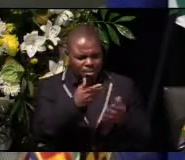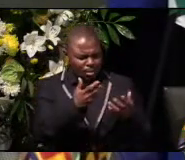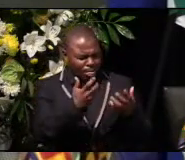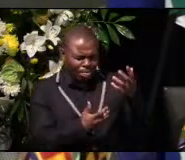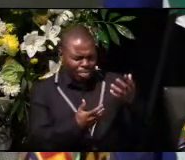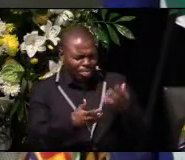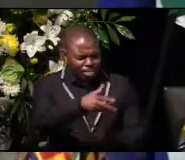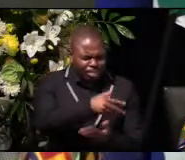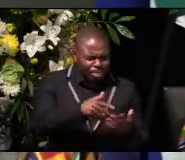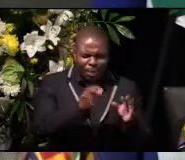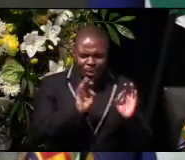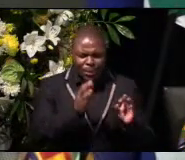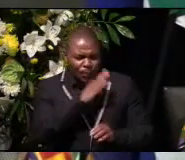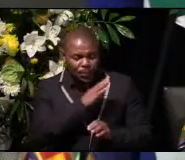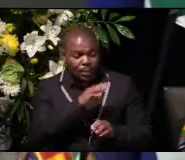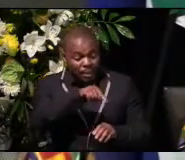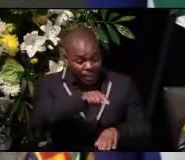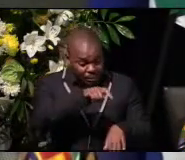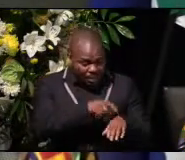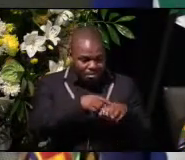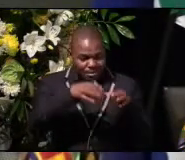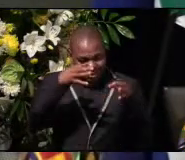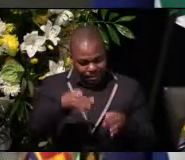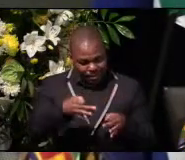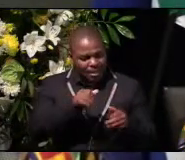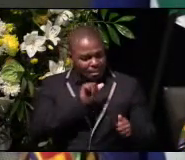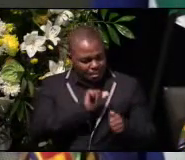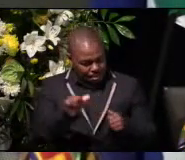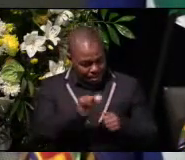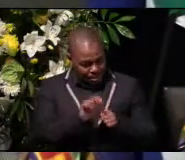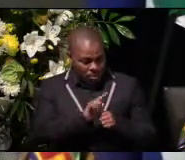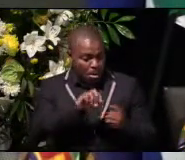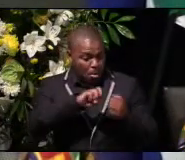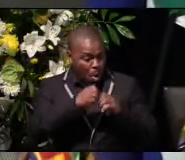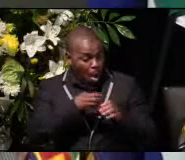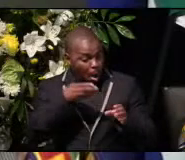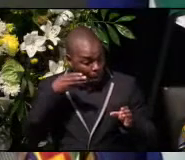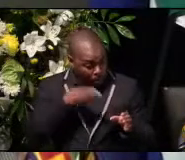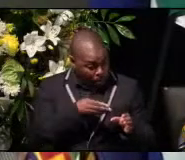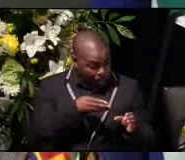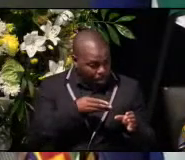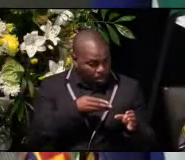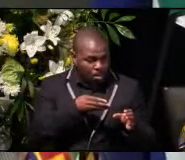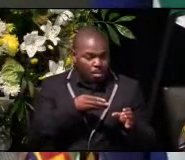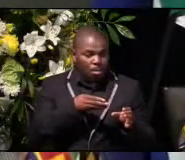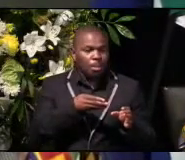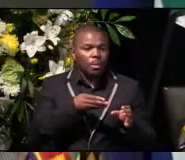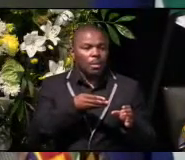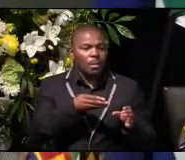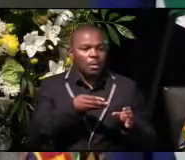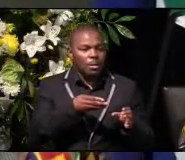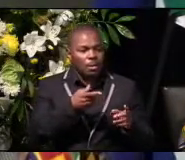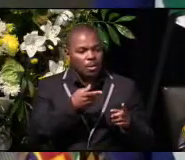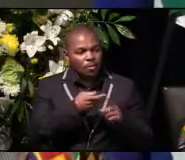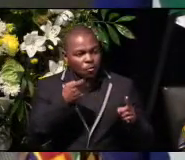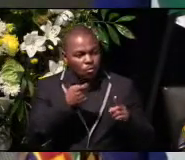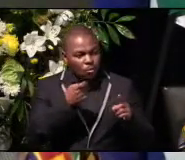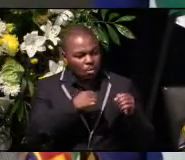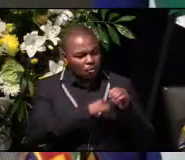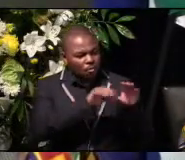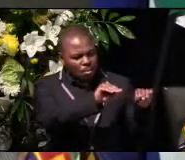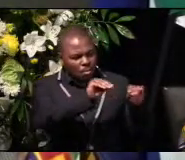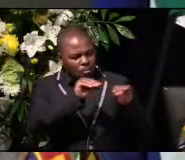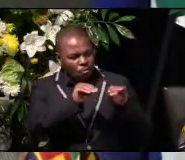Communist Party decided during this time because of these problems to move their headquarters from Cape Town to